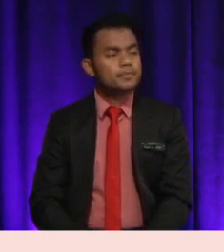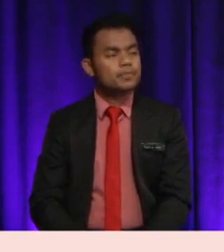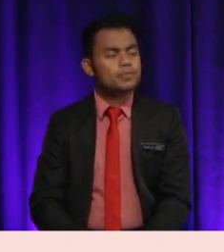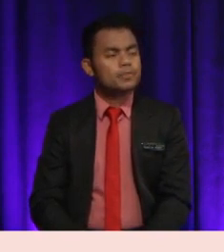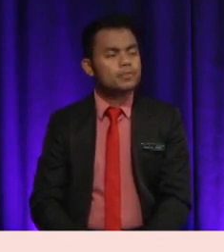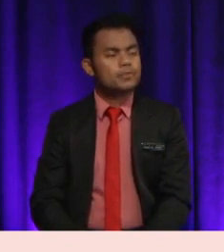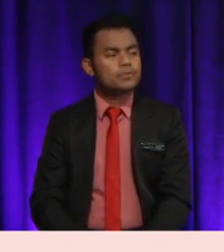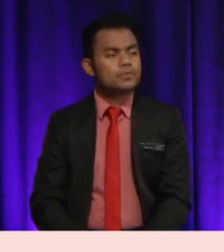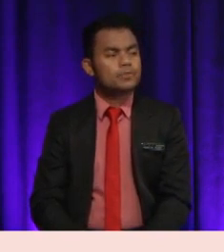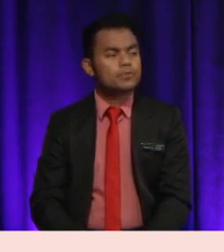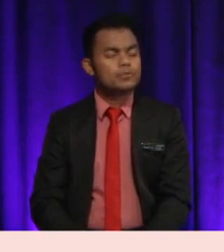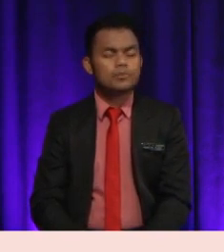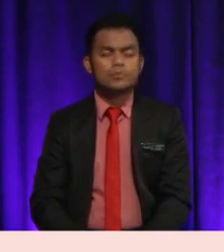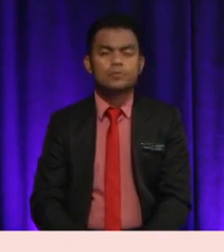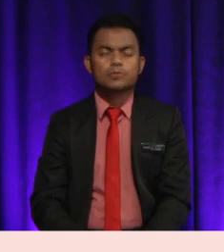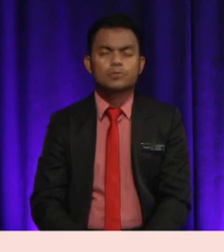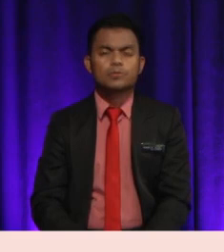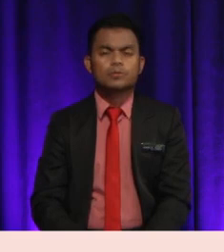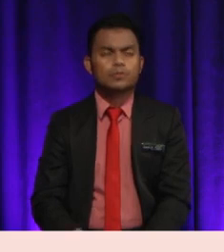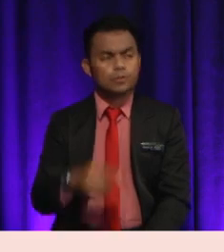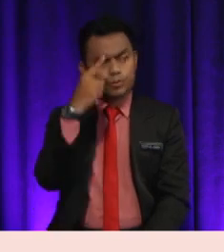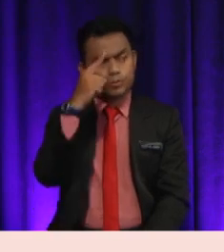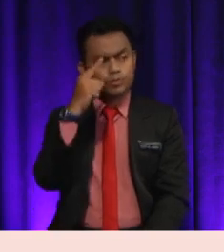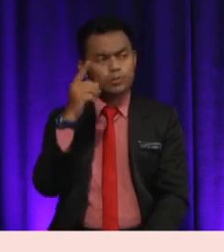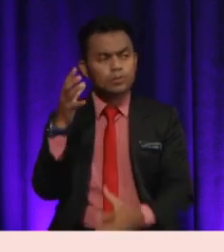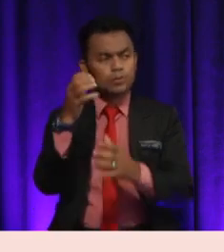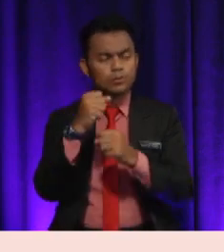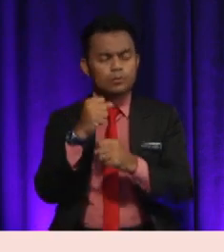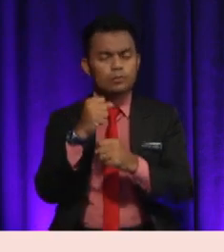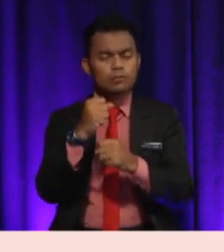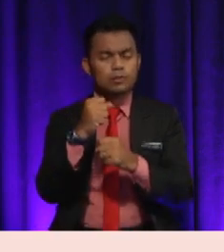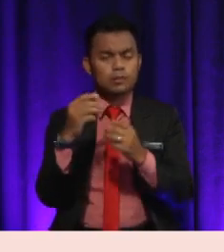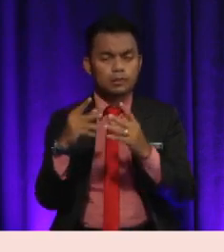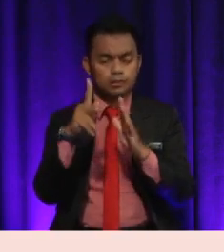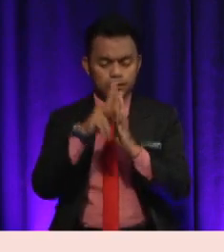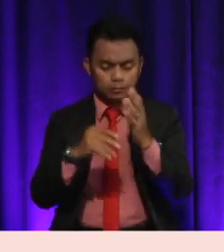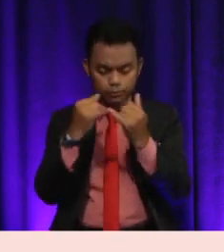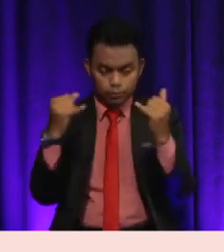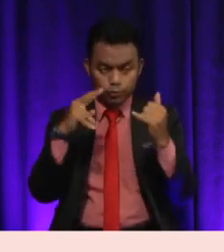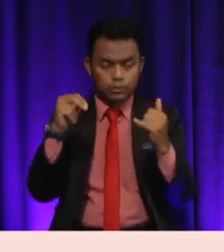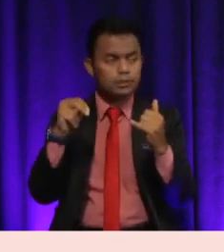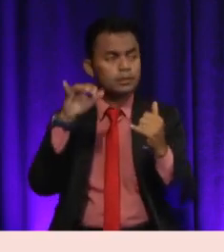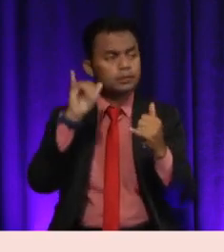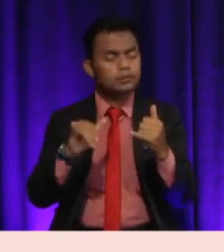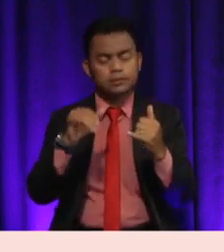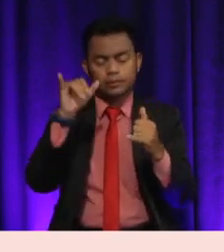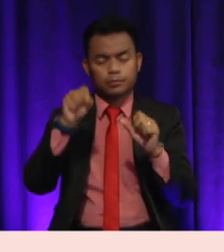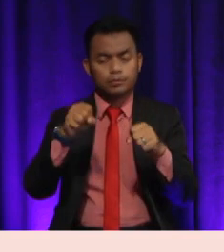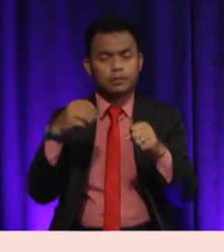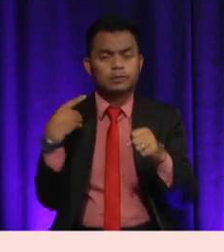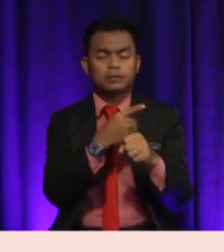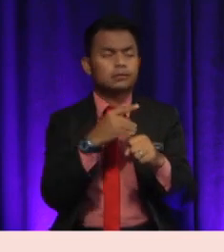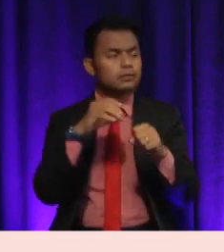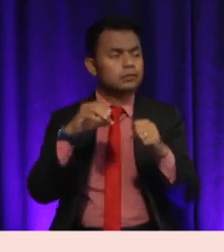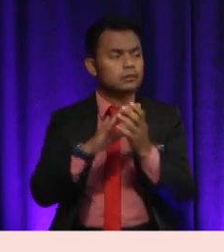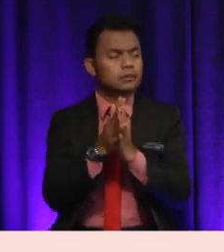money, she would have a lot of big decisions to make because she was on a very tight budget. Therefore, she was very grateful that